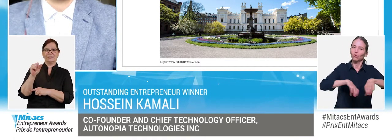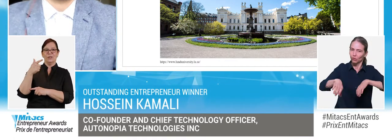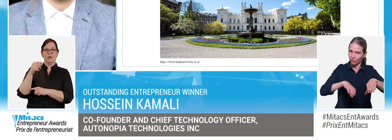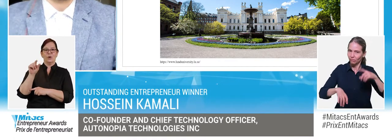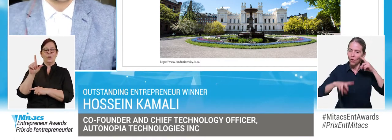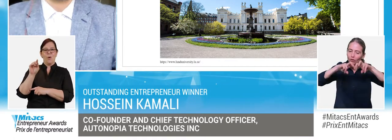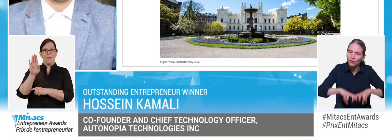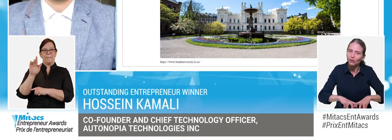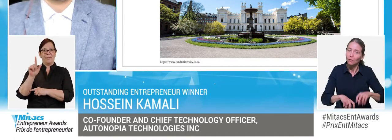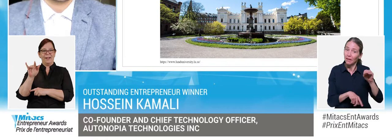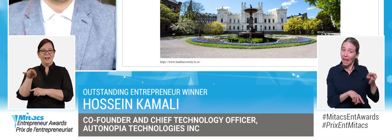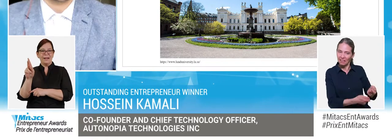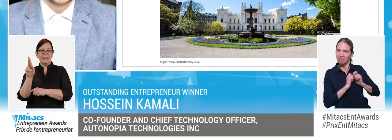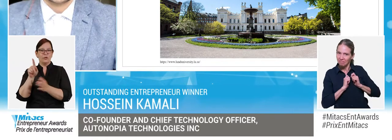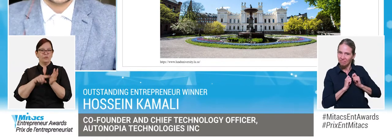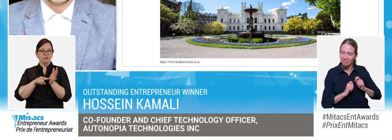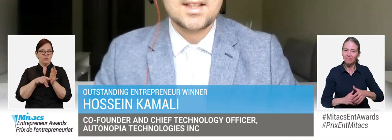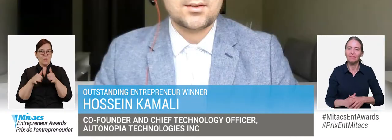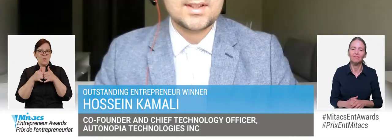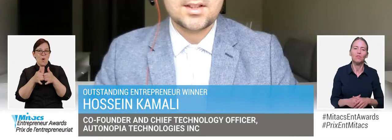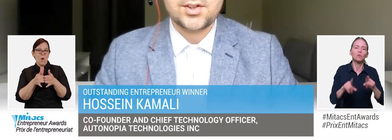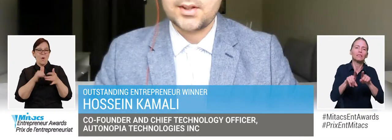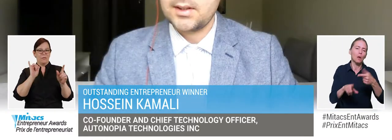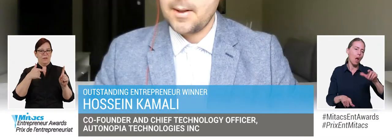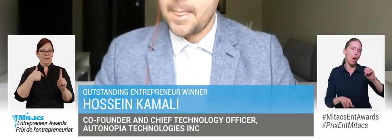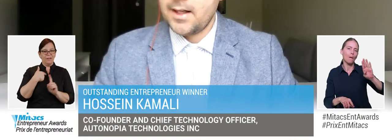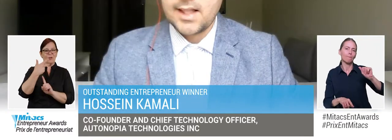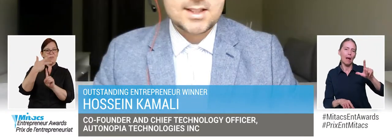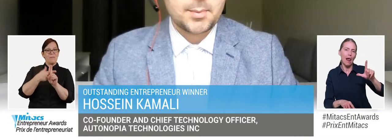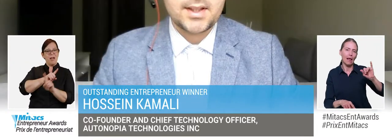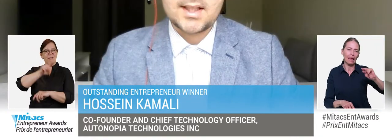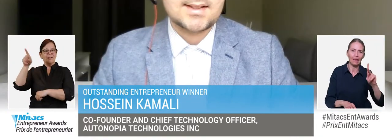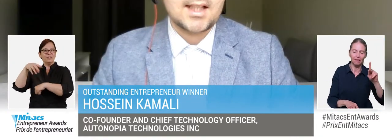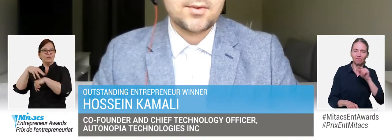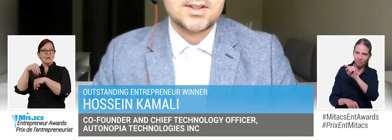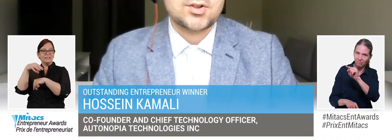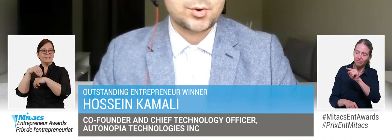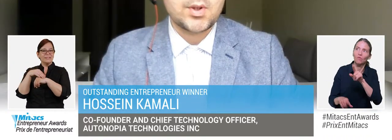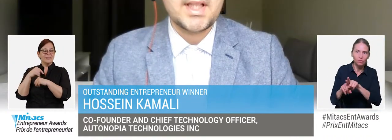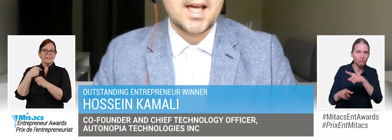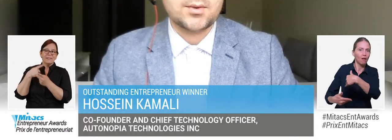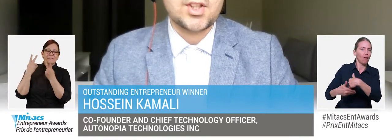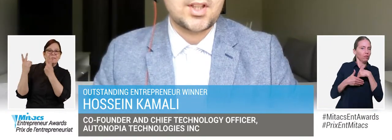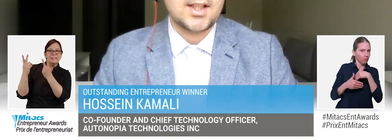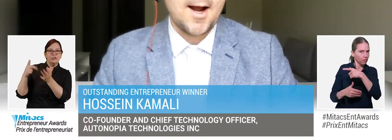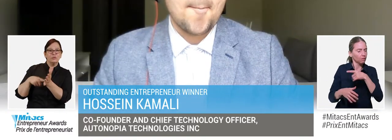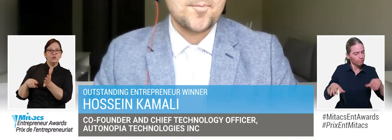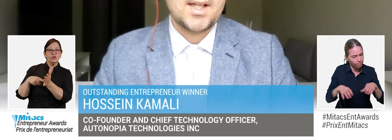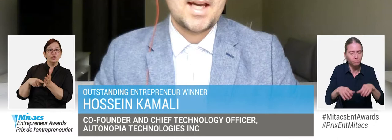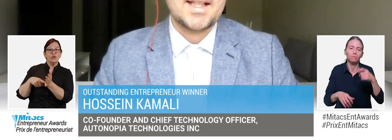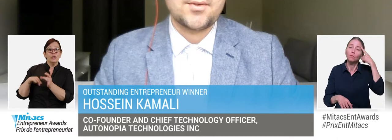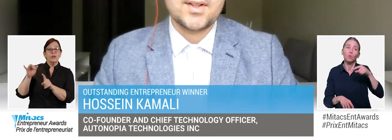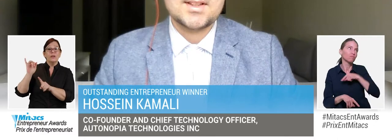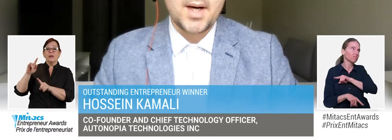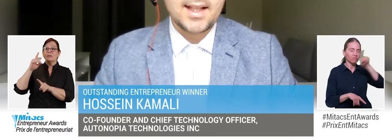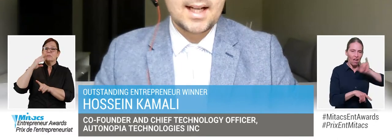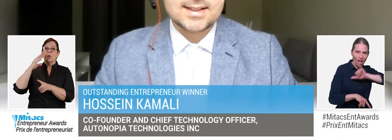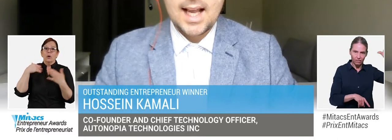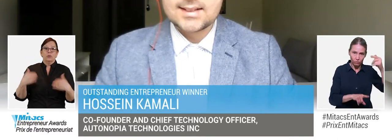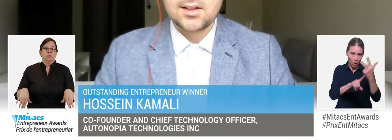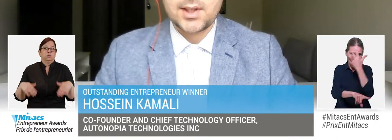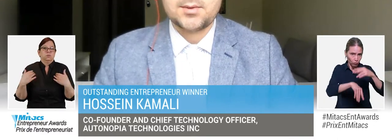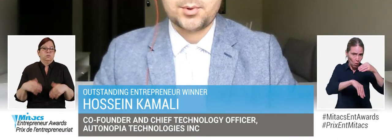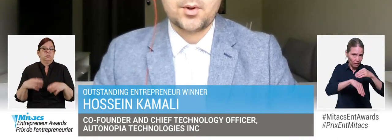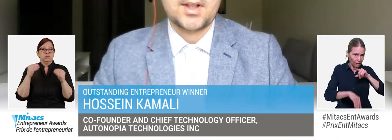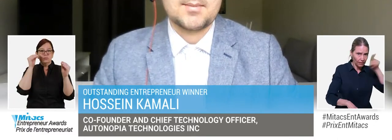me spend 3 months in Sweden as a visiting researcher, experience that was truly enriching. And it was the